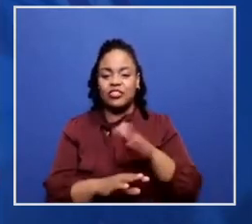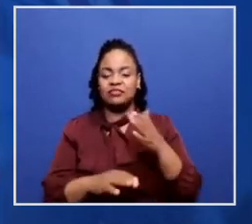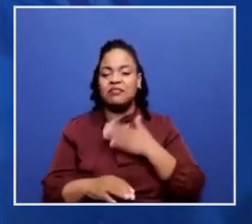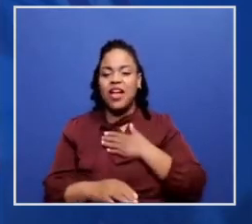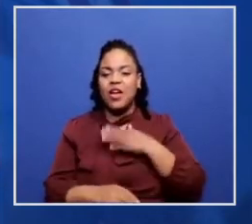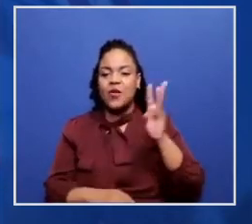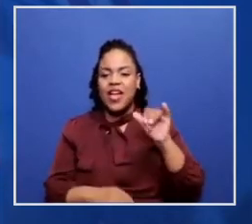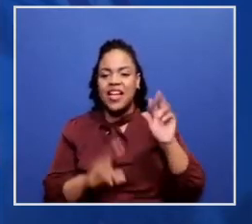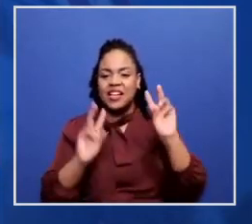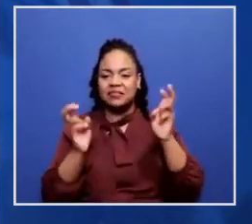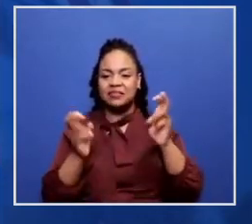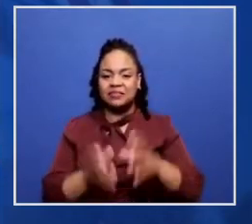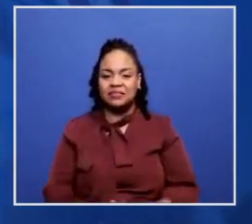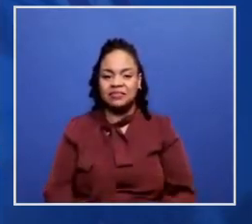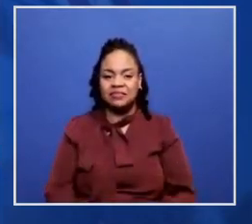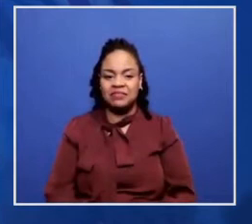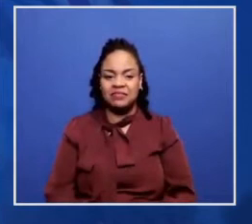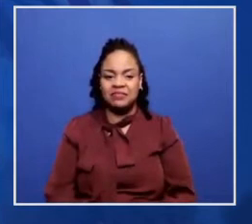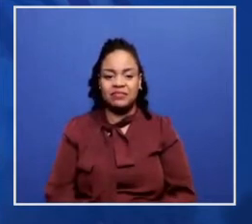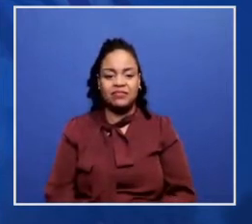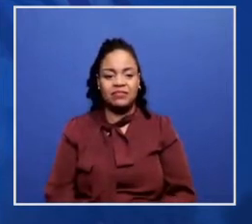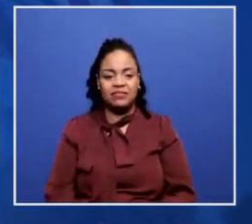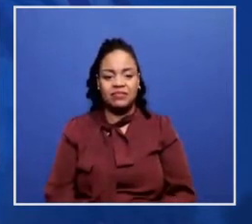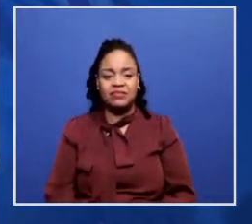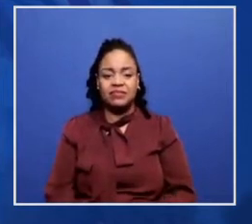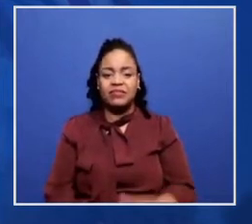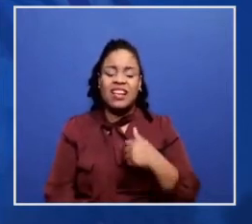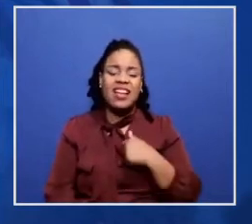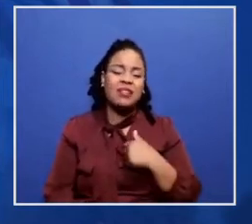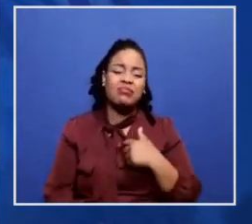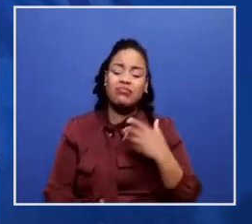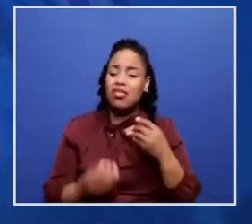I've been sad, I've been lost, I've been down and out and lonely.